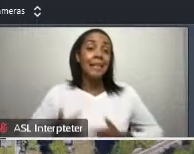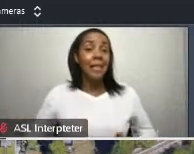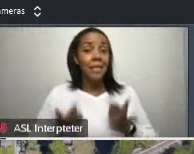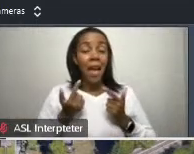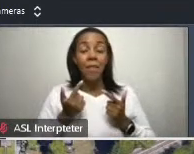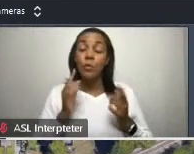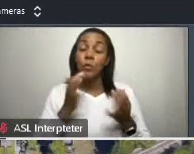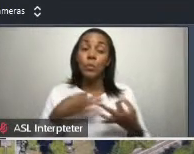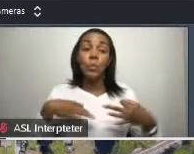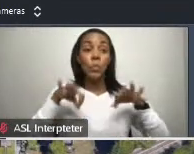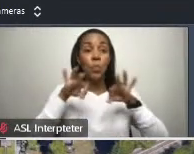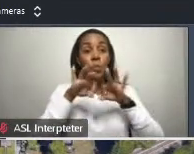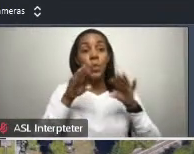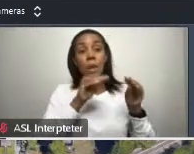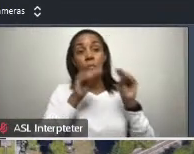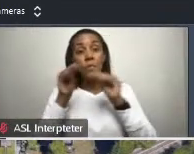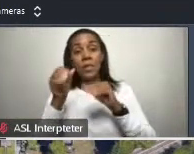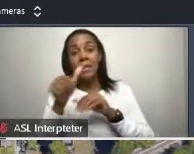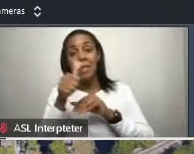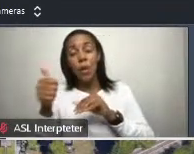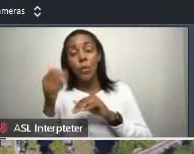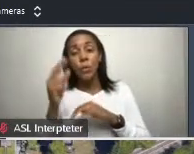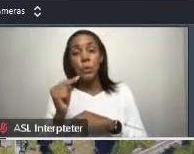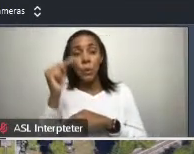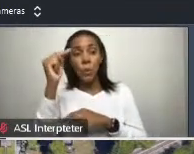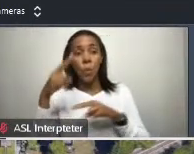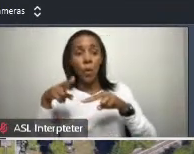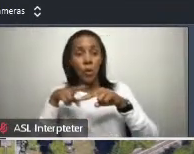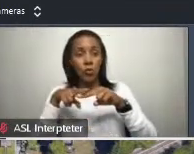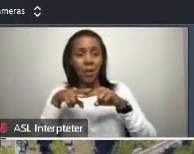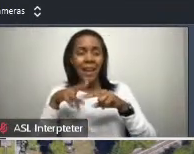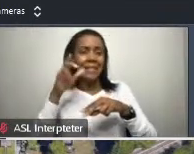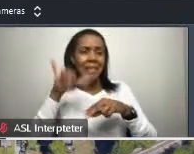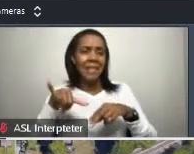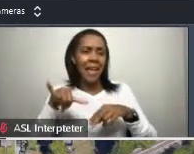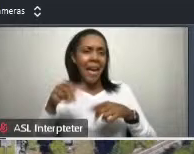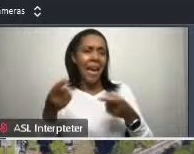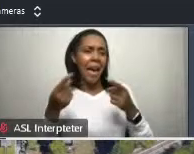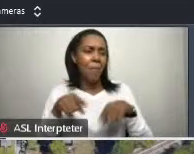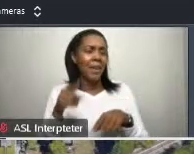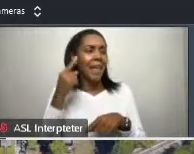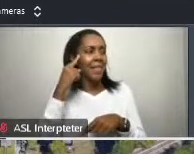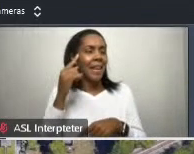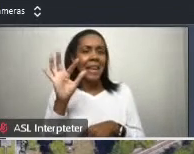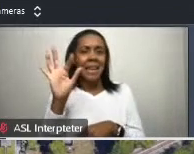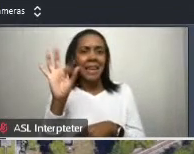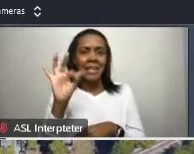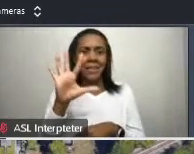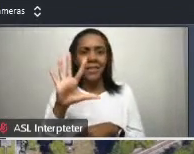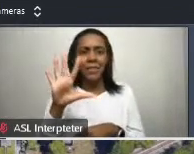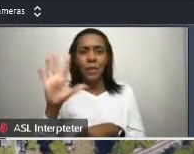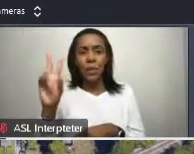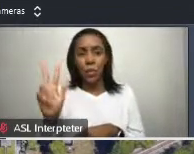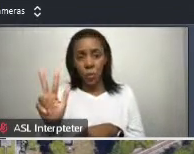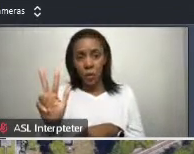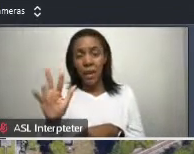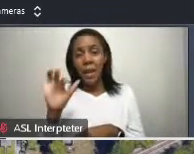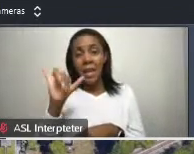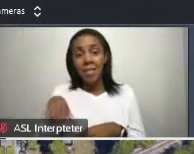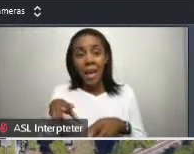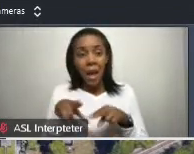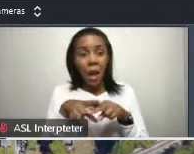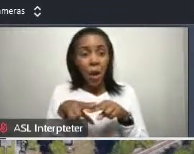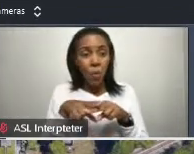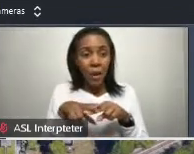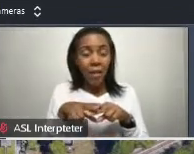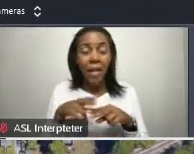moving to the other tracks to the north. That occurred, I think, in 1953. So since 1953, that rail line has been